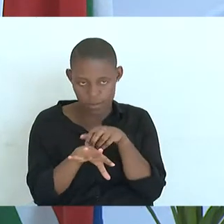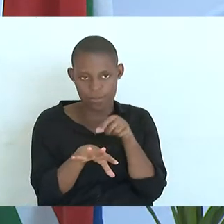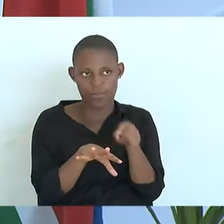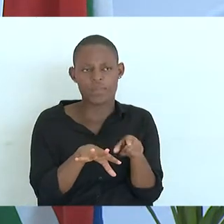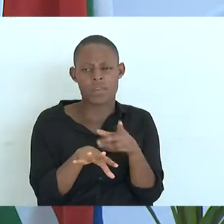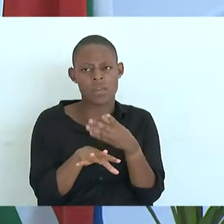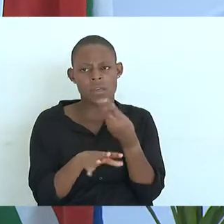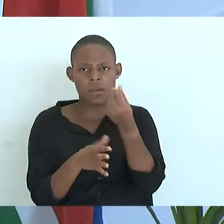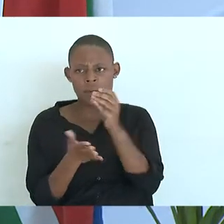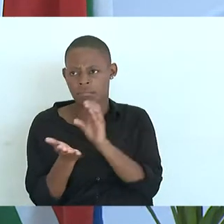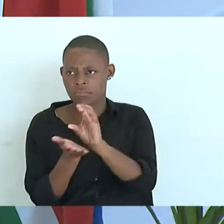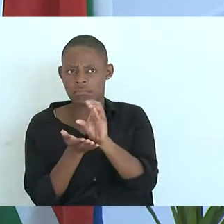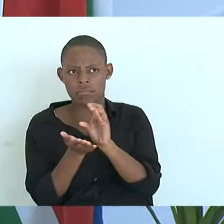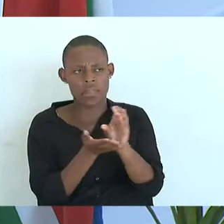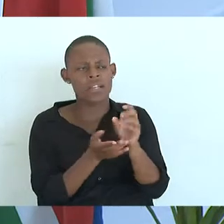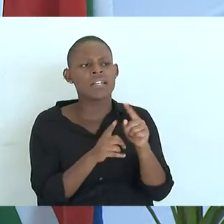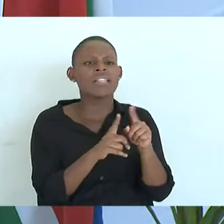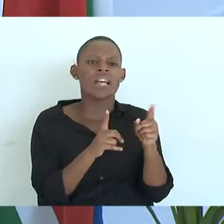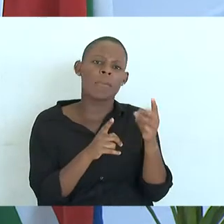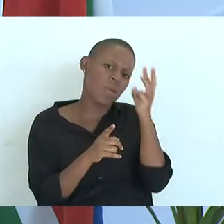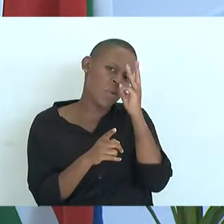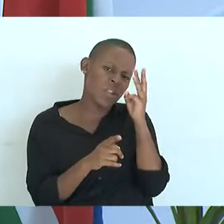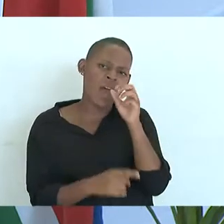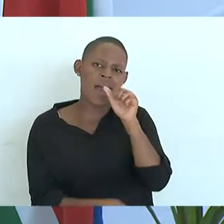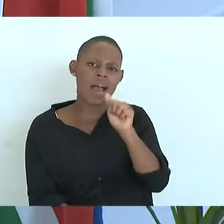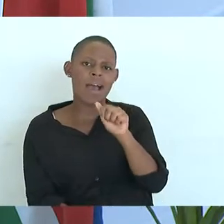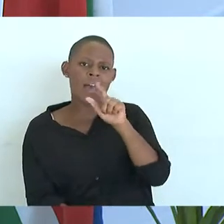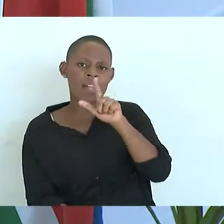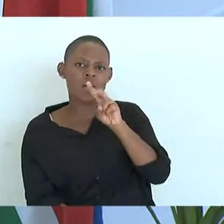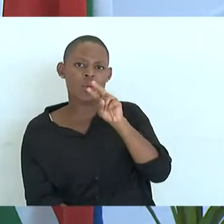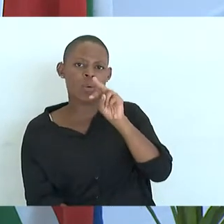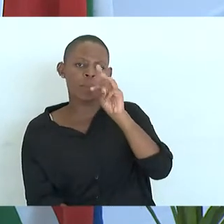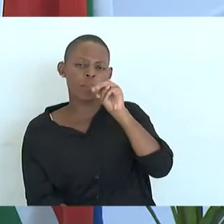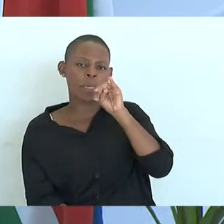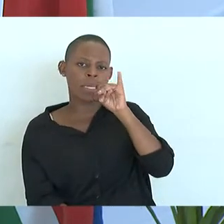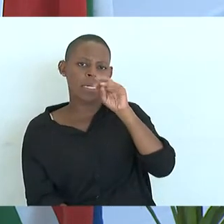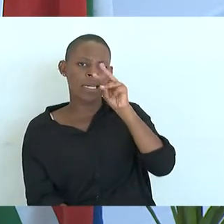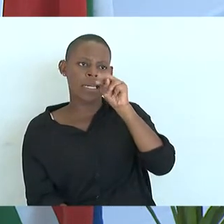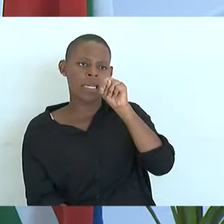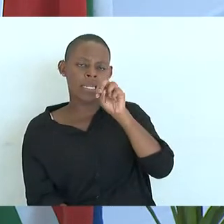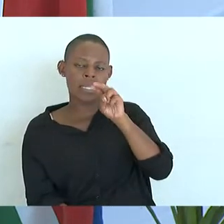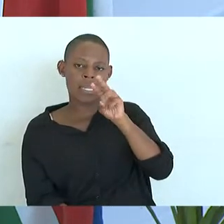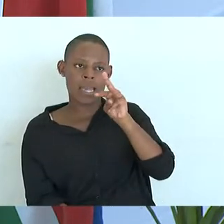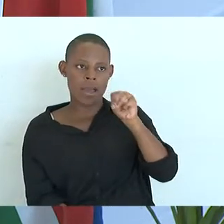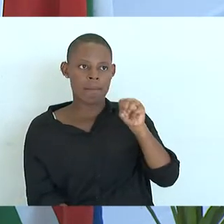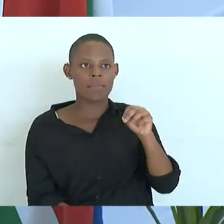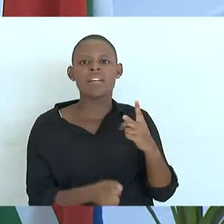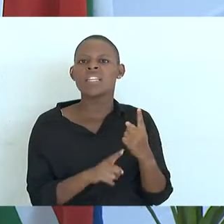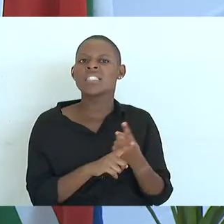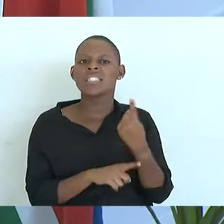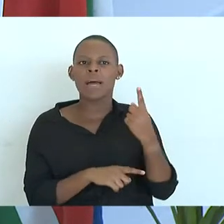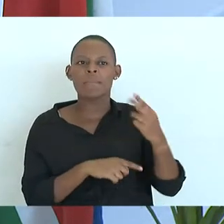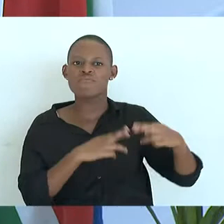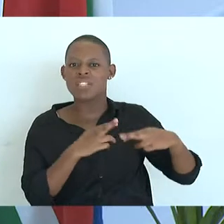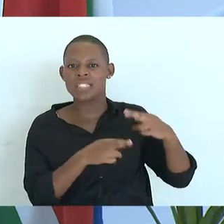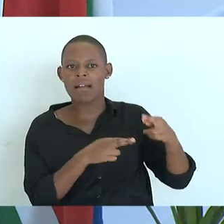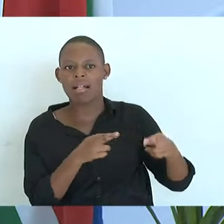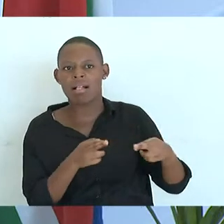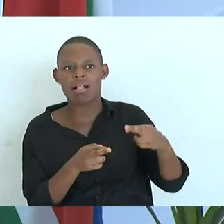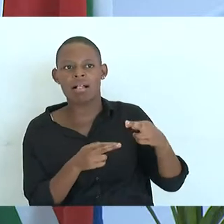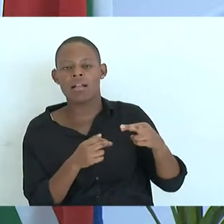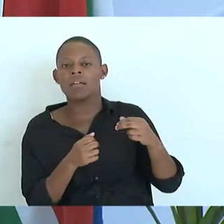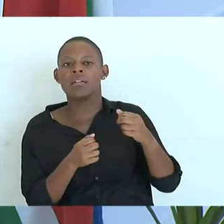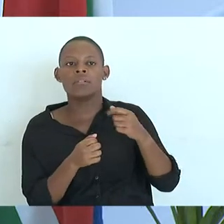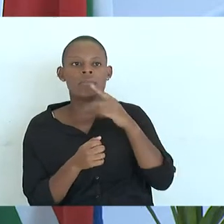khona bakwi-aluminium nalabe bebekhuluma, that's good. Khona bakwi-recycling. Khona